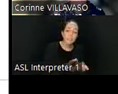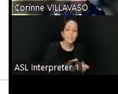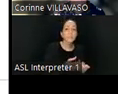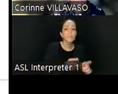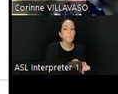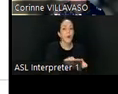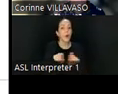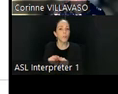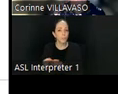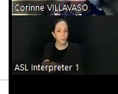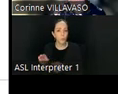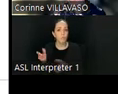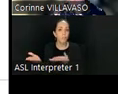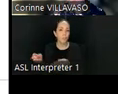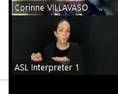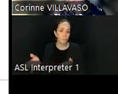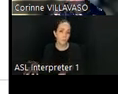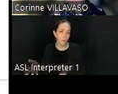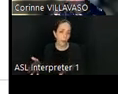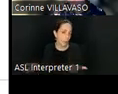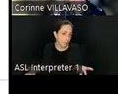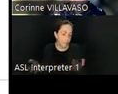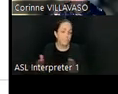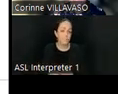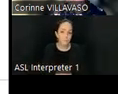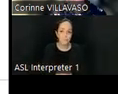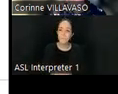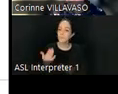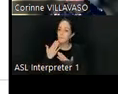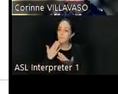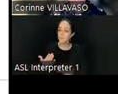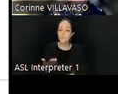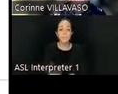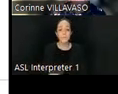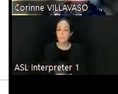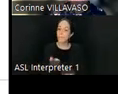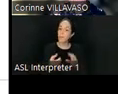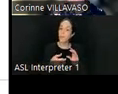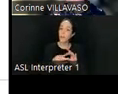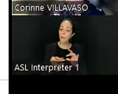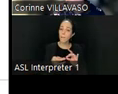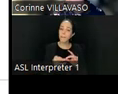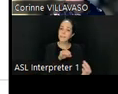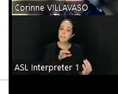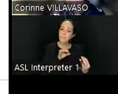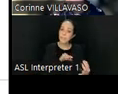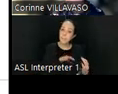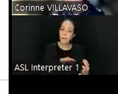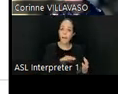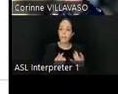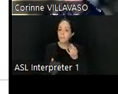service provider. Thank you, Co-Chair Teresa. Do we have any comments, feedback, questions,